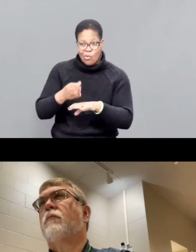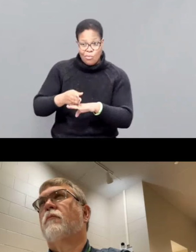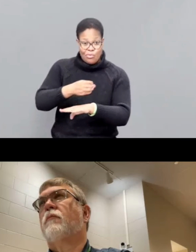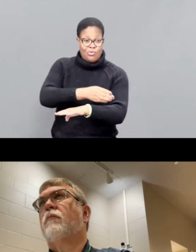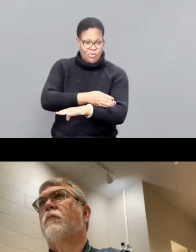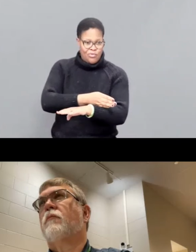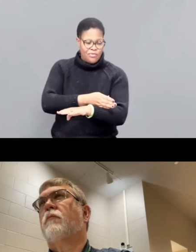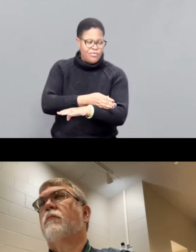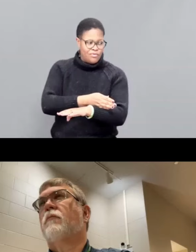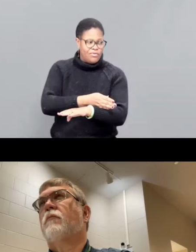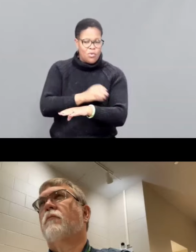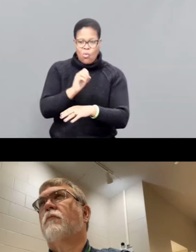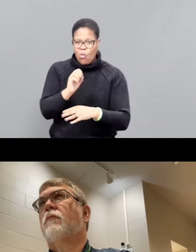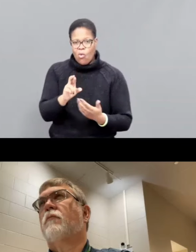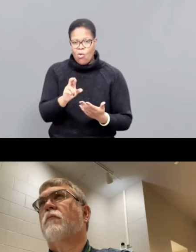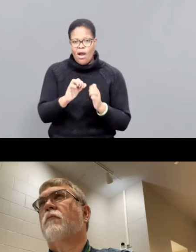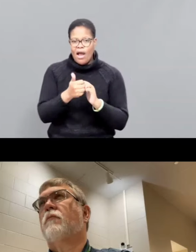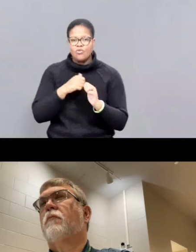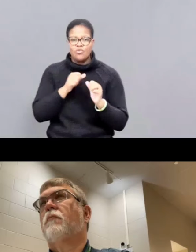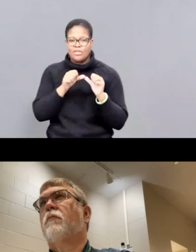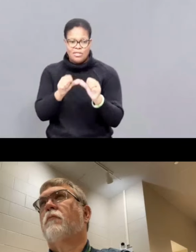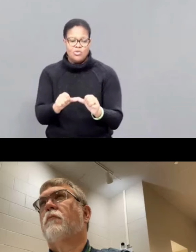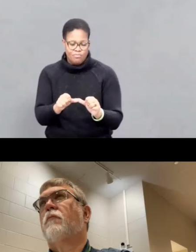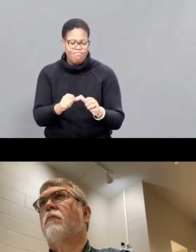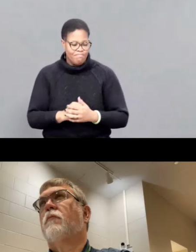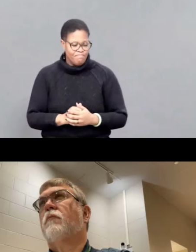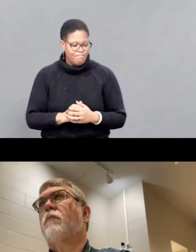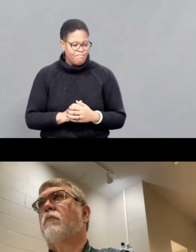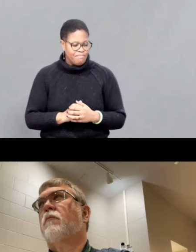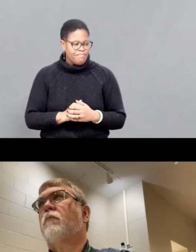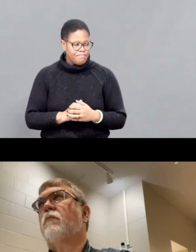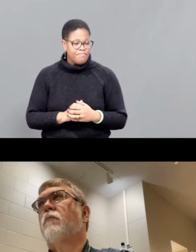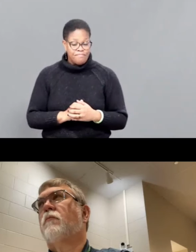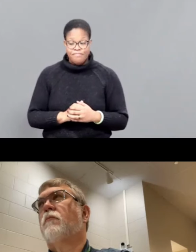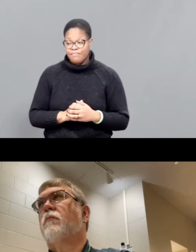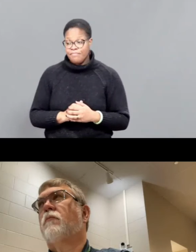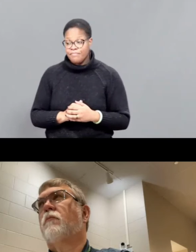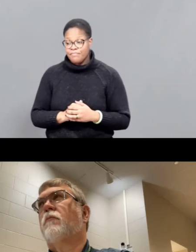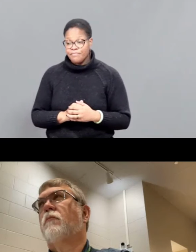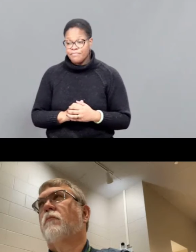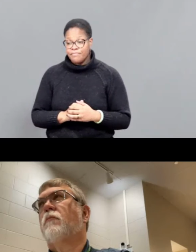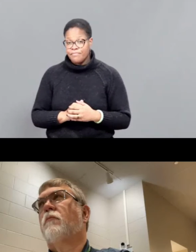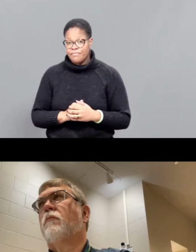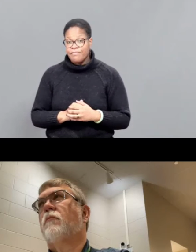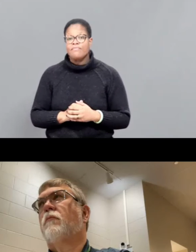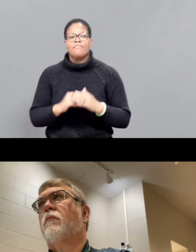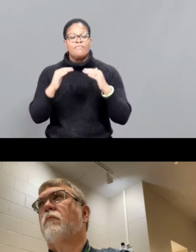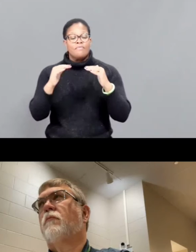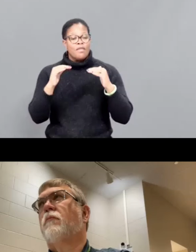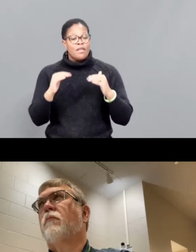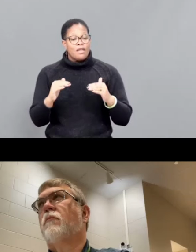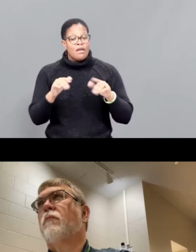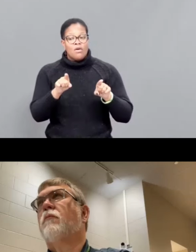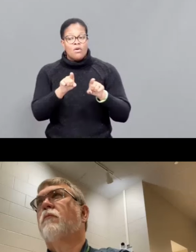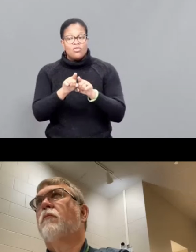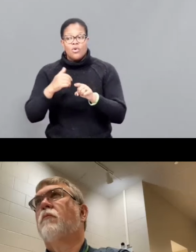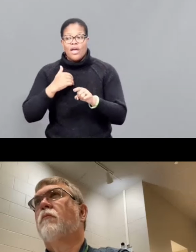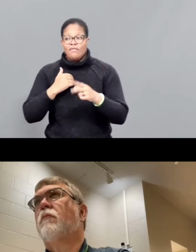that instruction or how to continue with that instruction. We also have